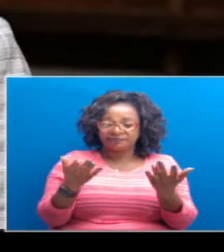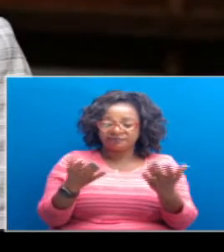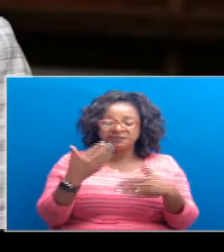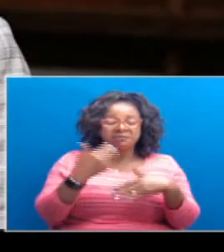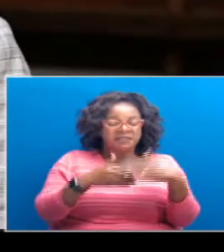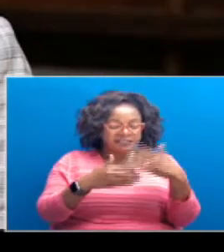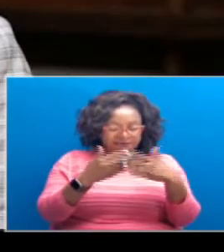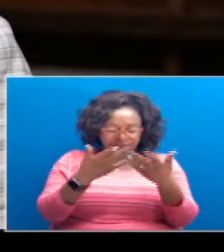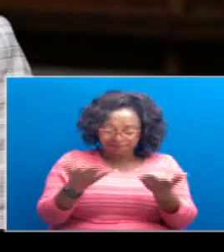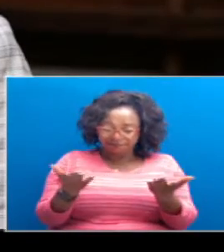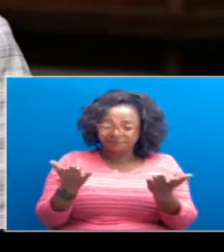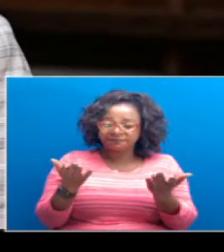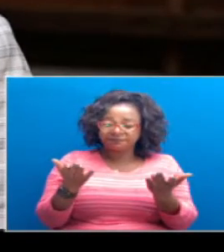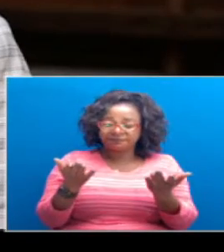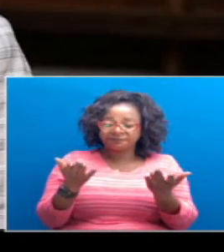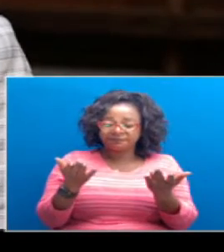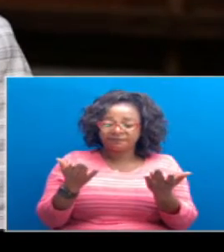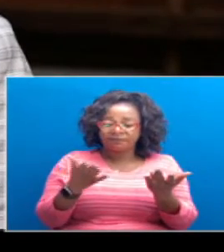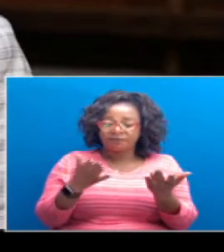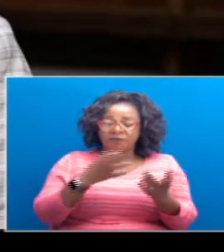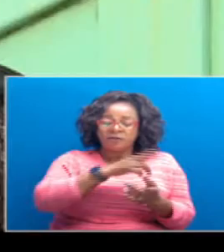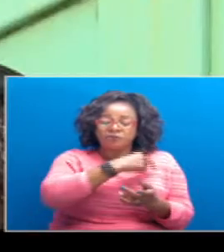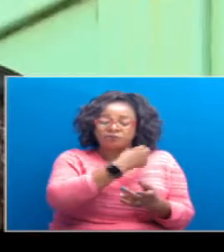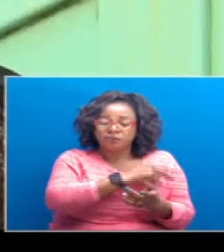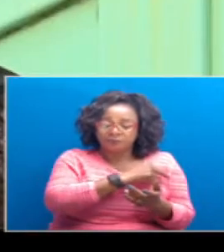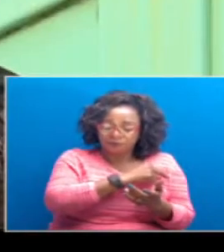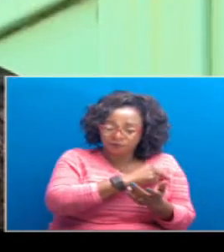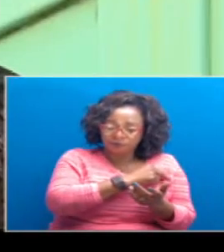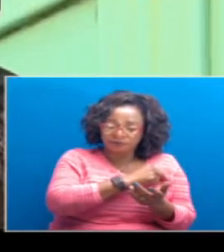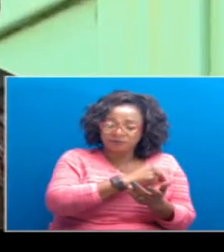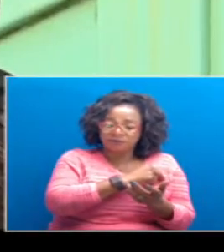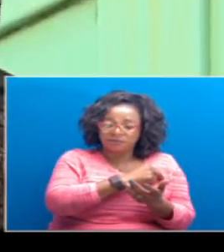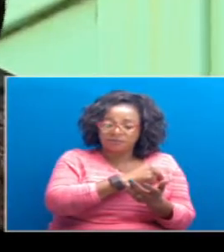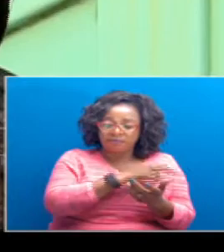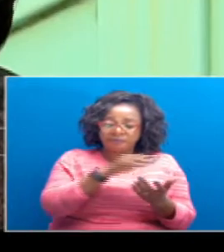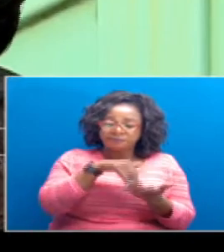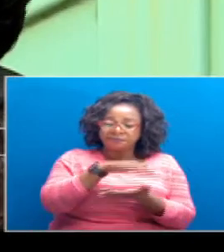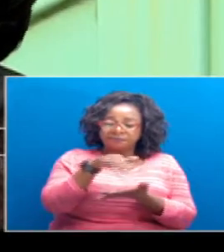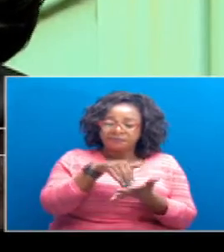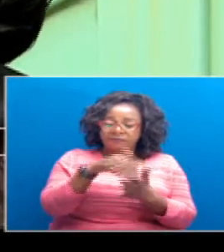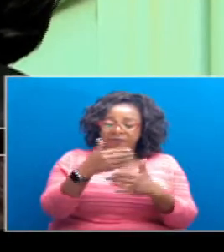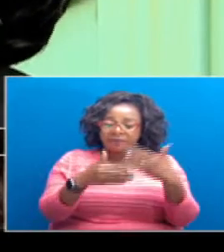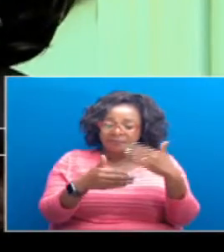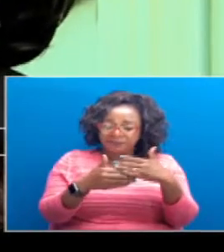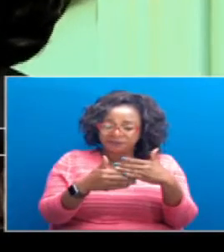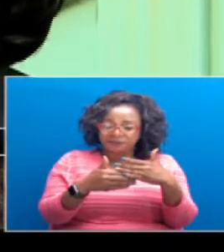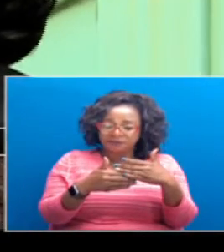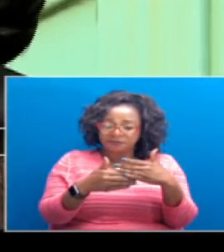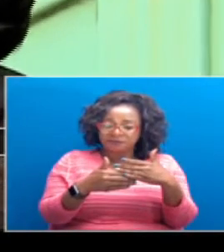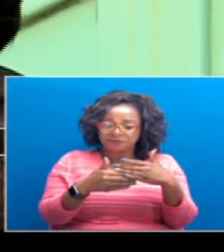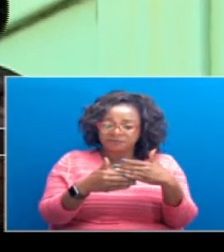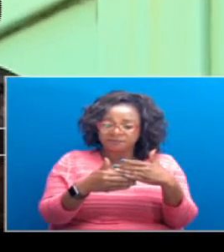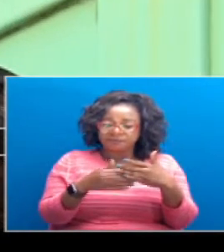buildings coming up at our hospitals. We are having centers being built. We have one at